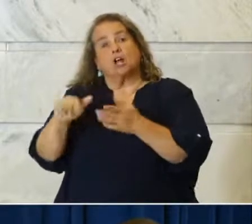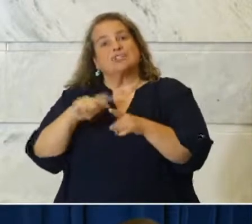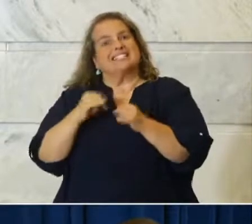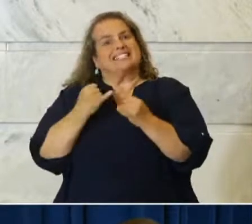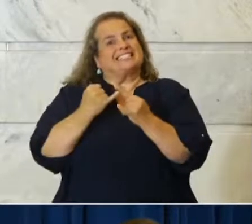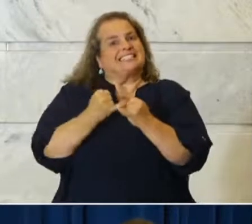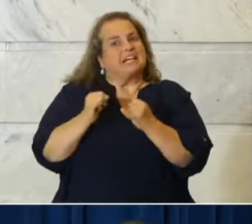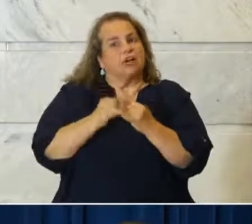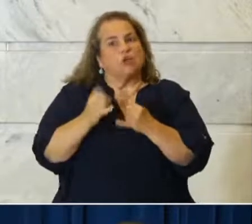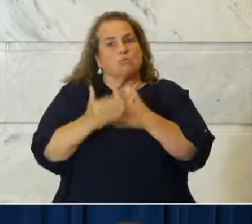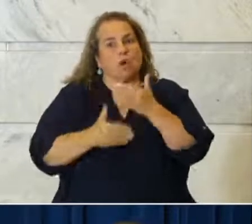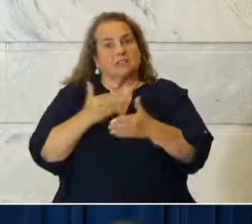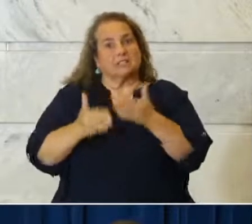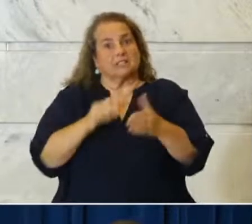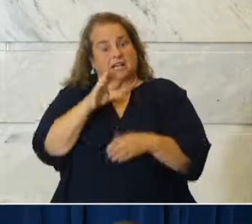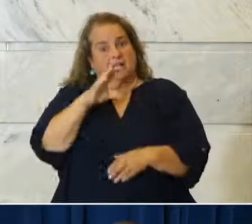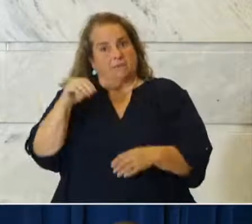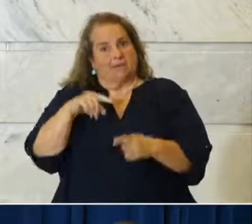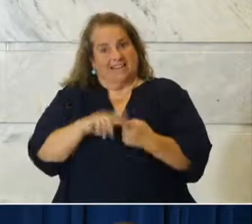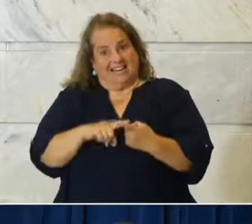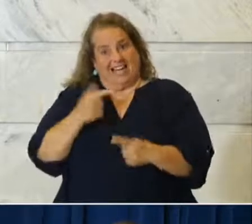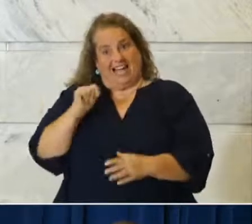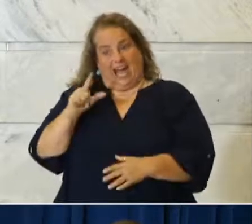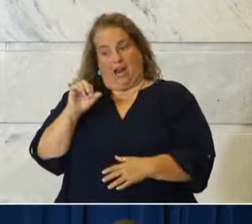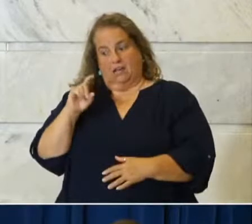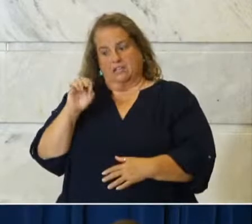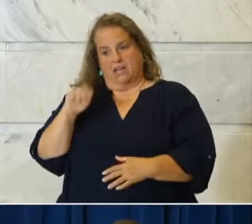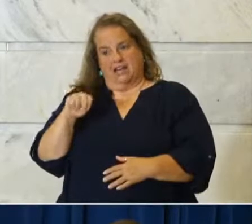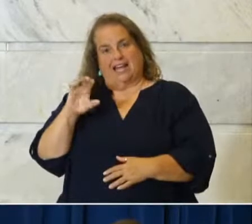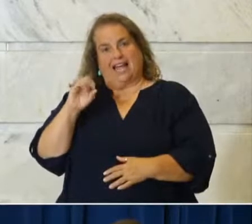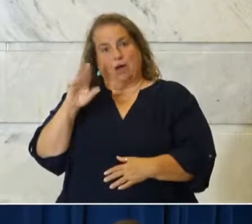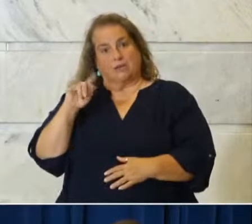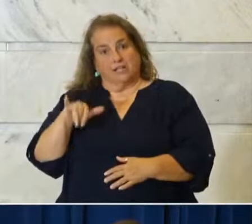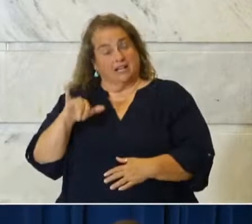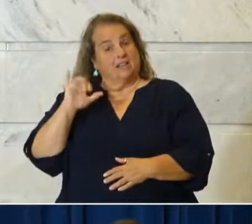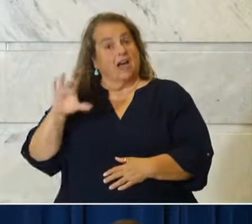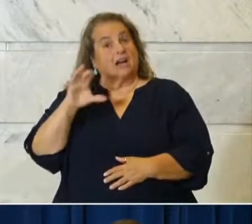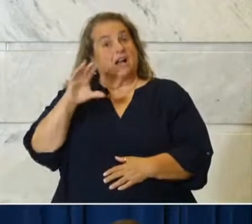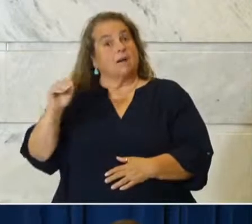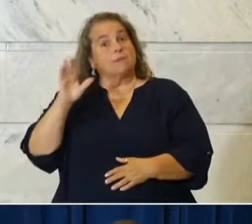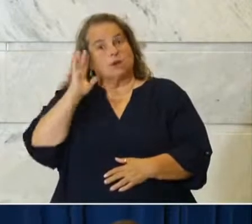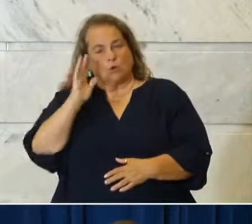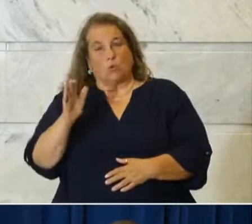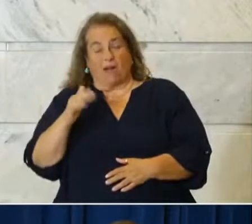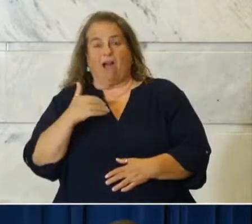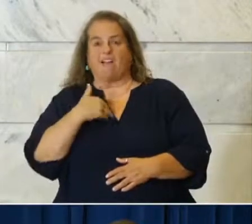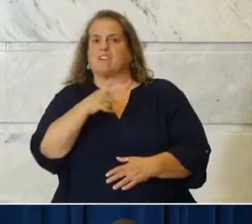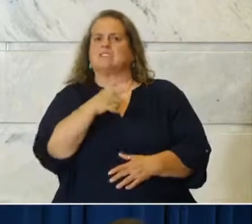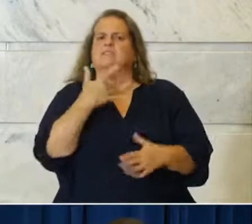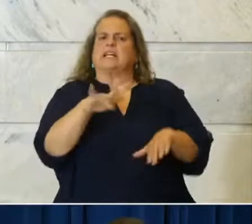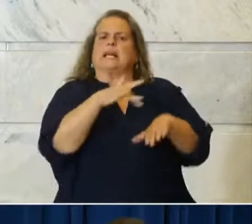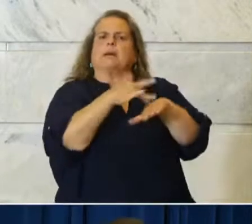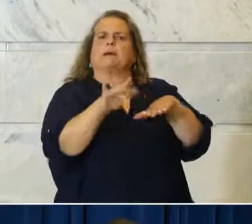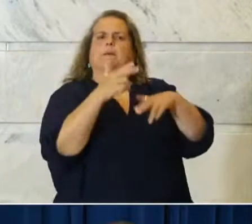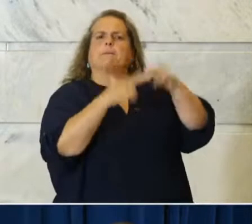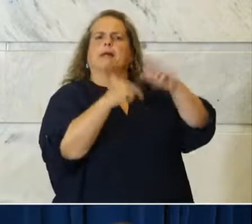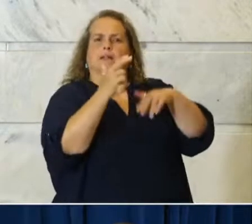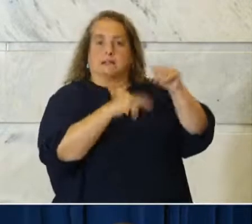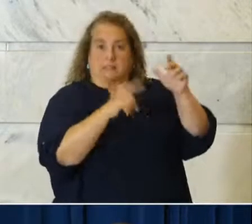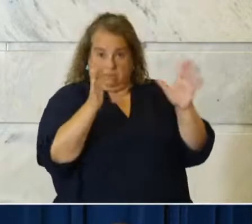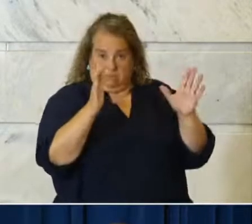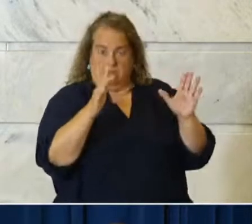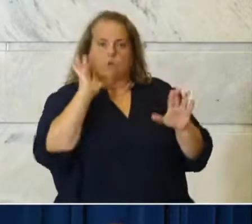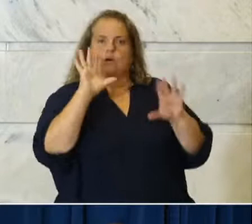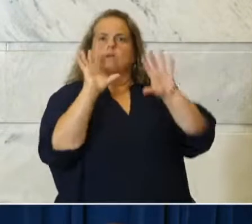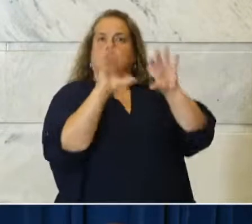processing facility in Gallatin County. The company will locate in an existing building on the Nucor Gallatin Mill campus in